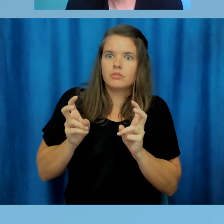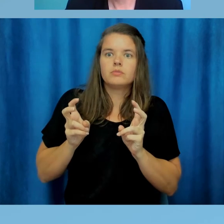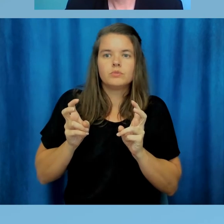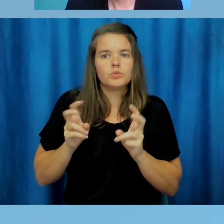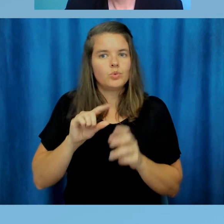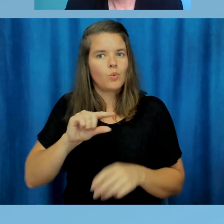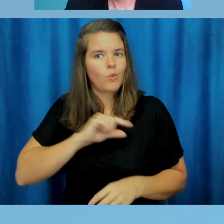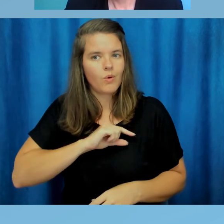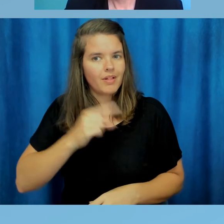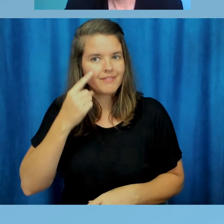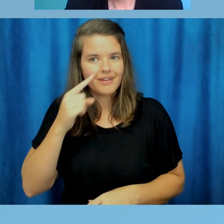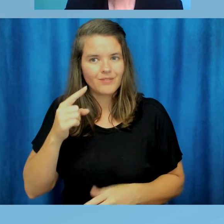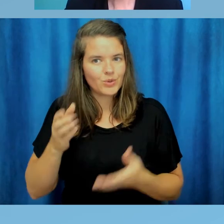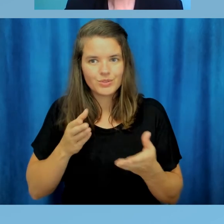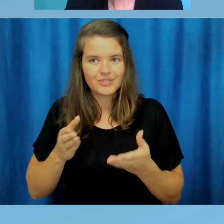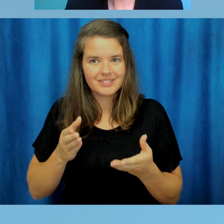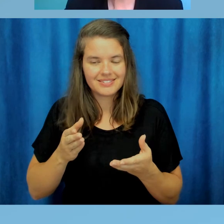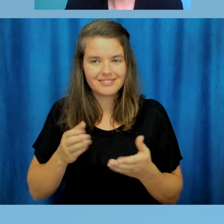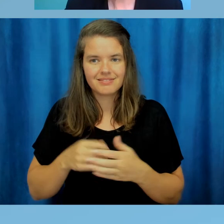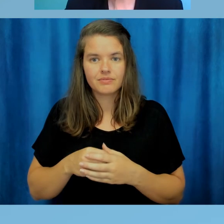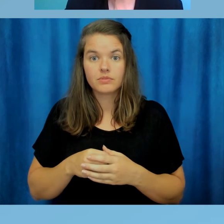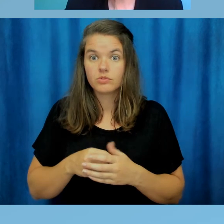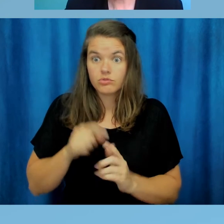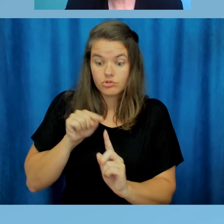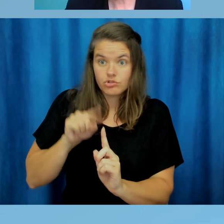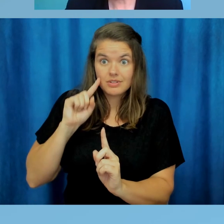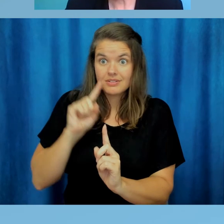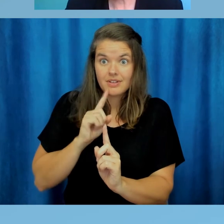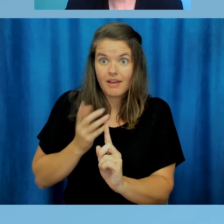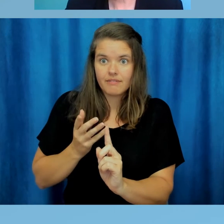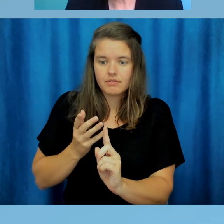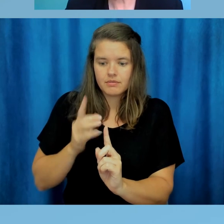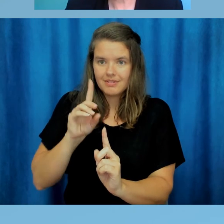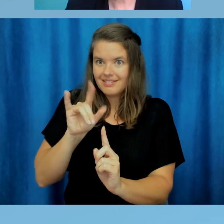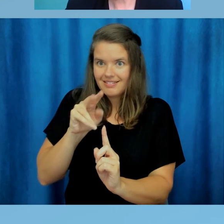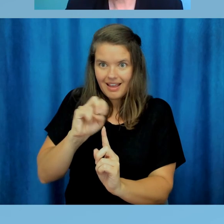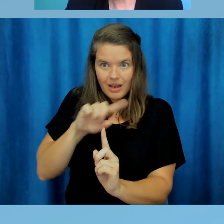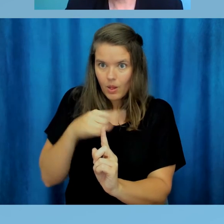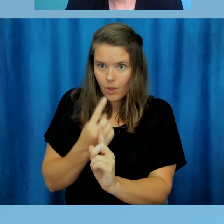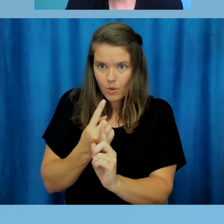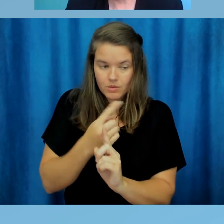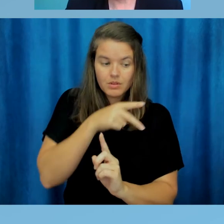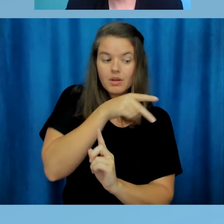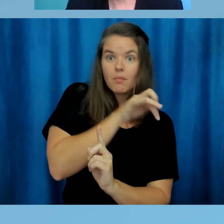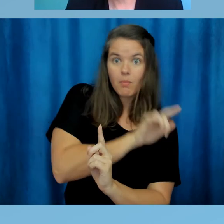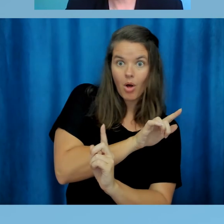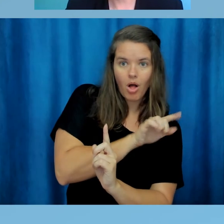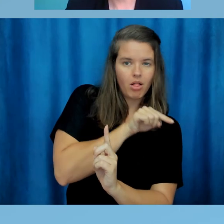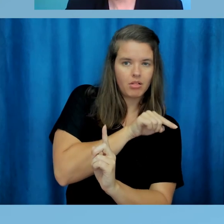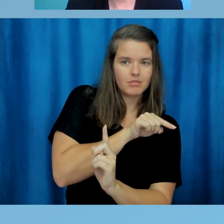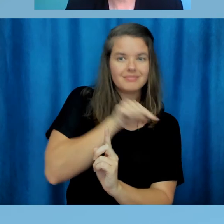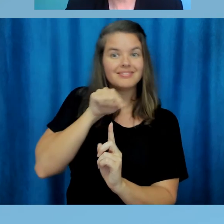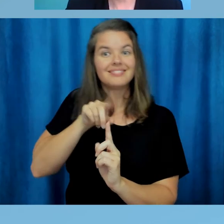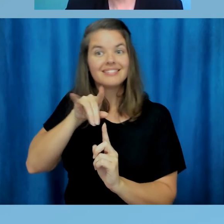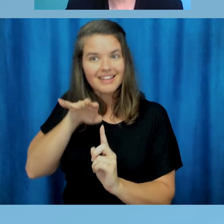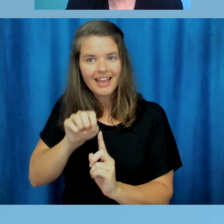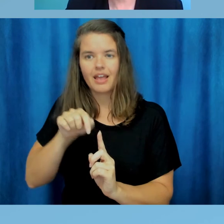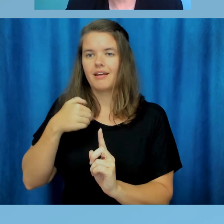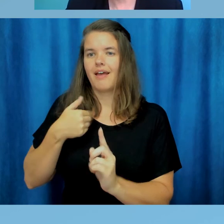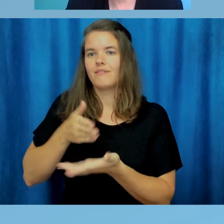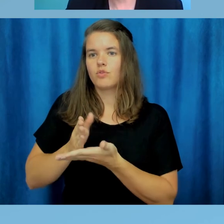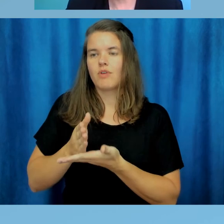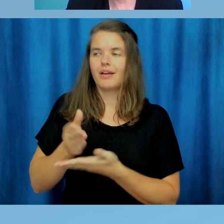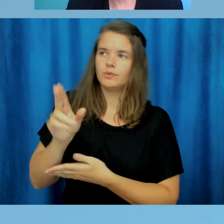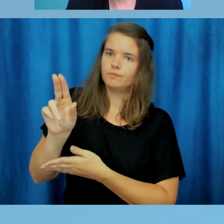services. And because she is deaf, Diane alone and not Paul has the right to